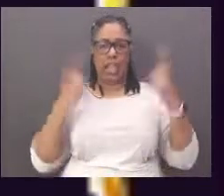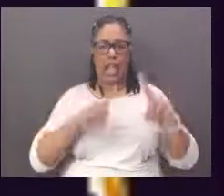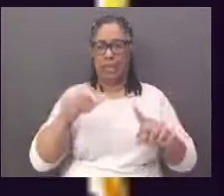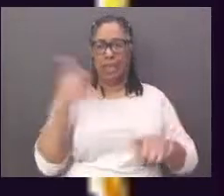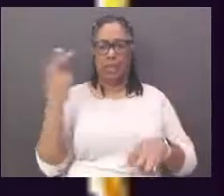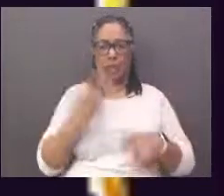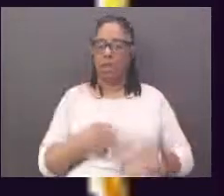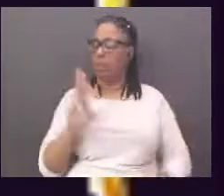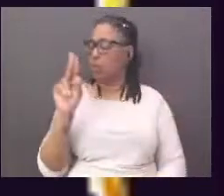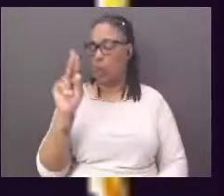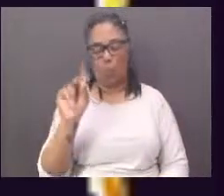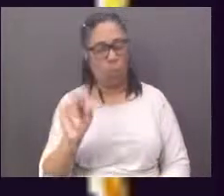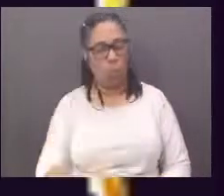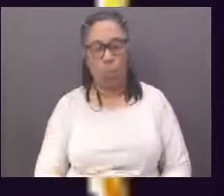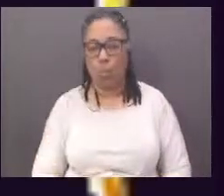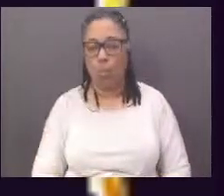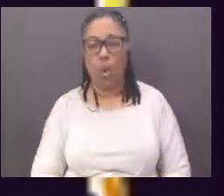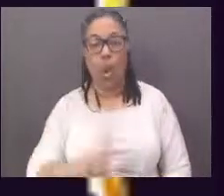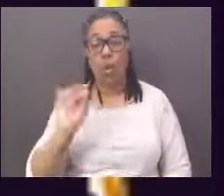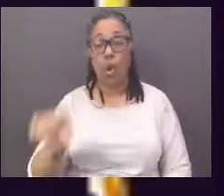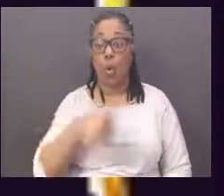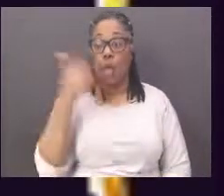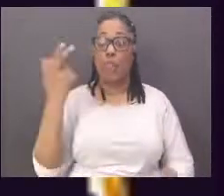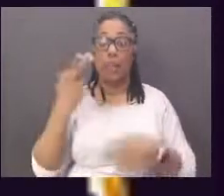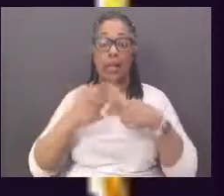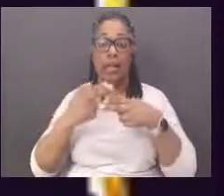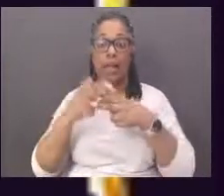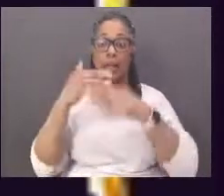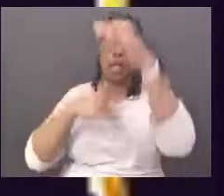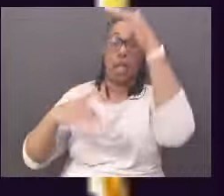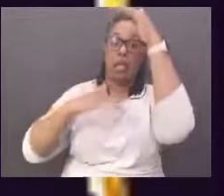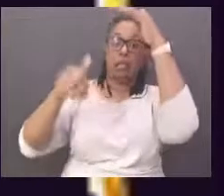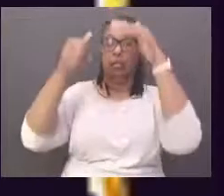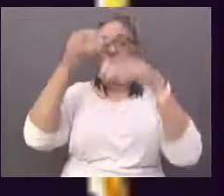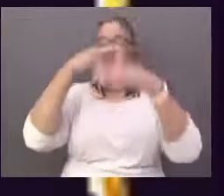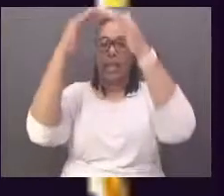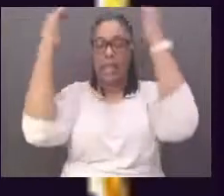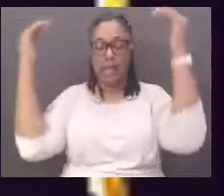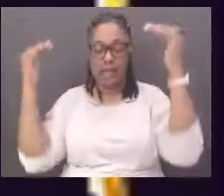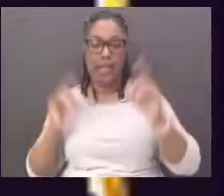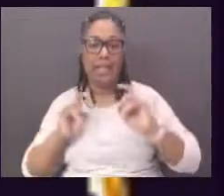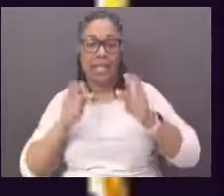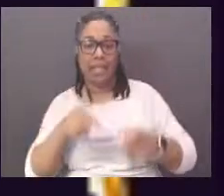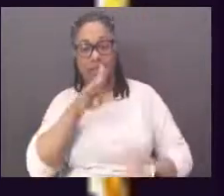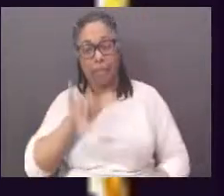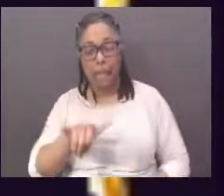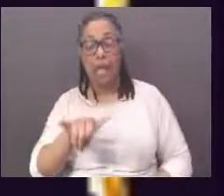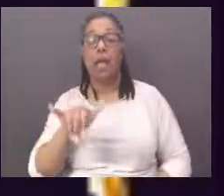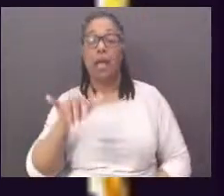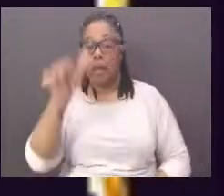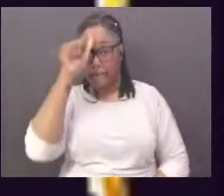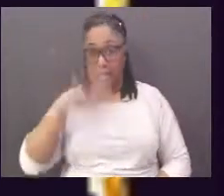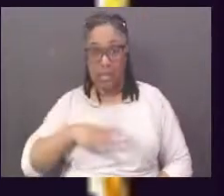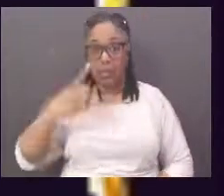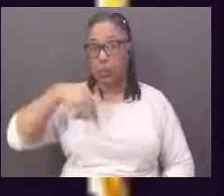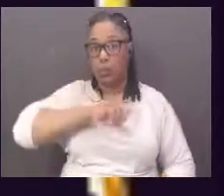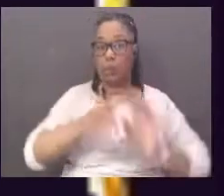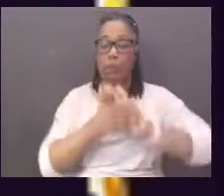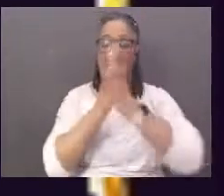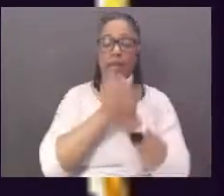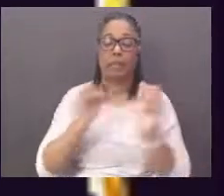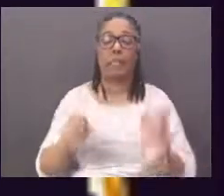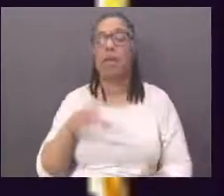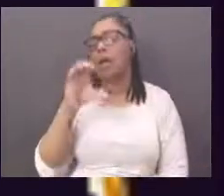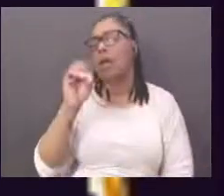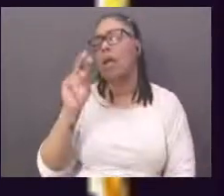name under heaven given among men by which we must be saved. Confucius didn't understand it.